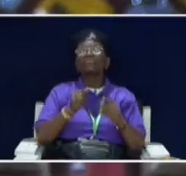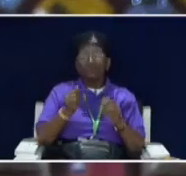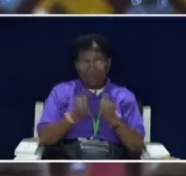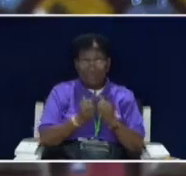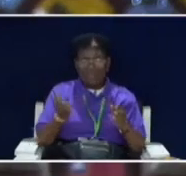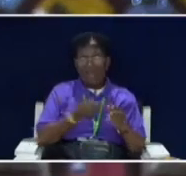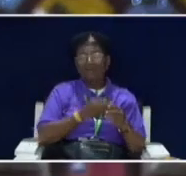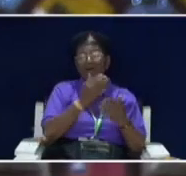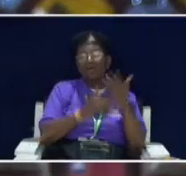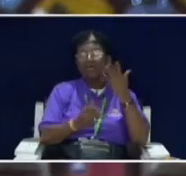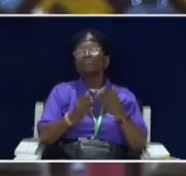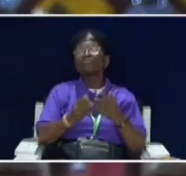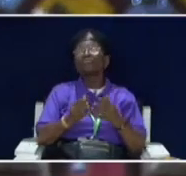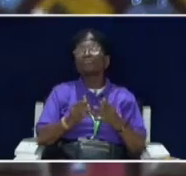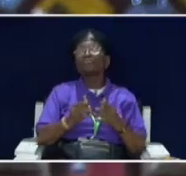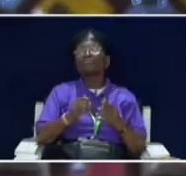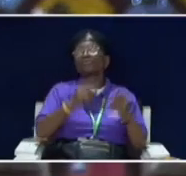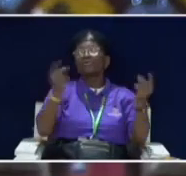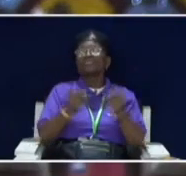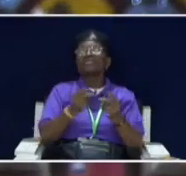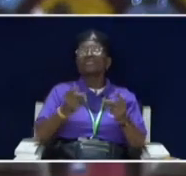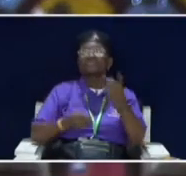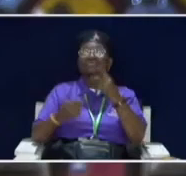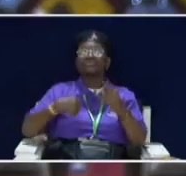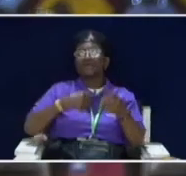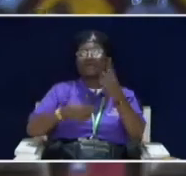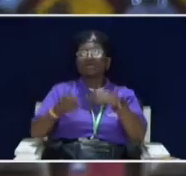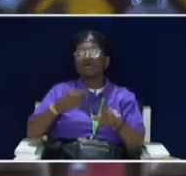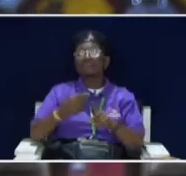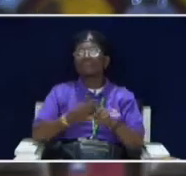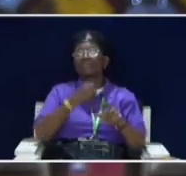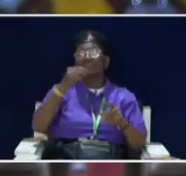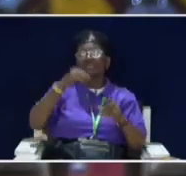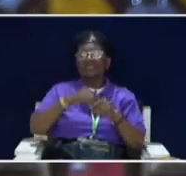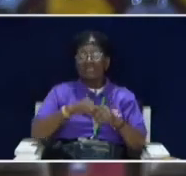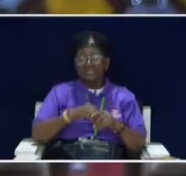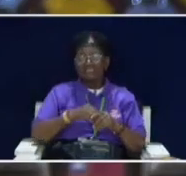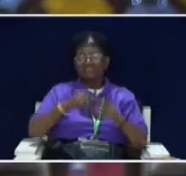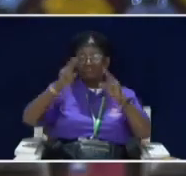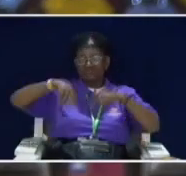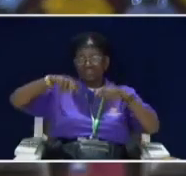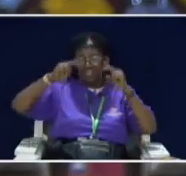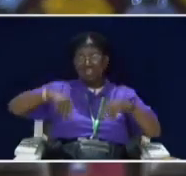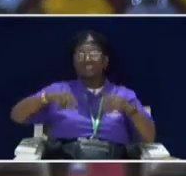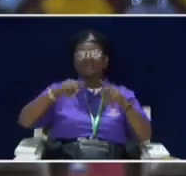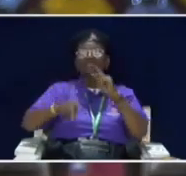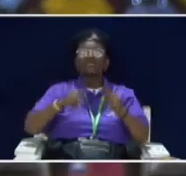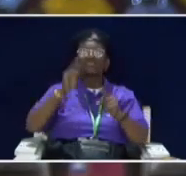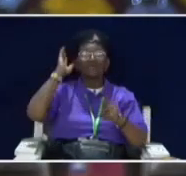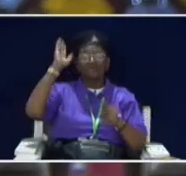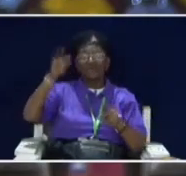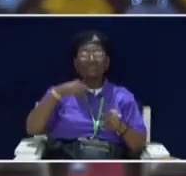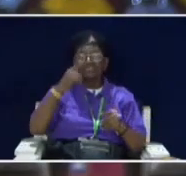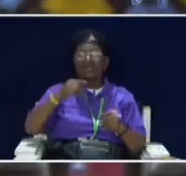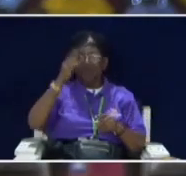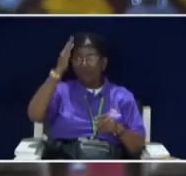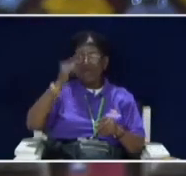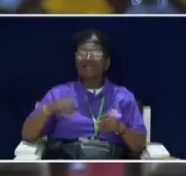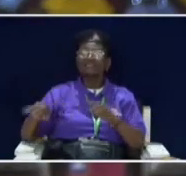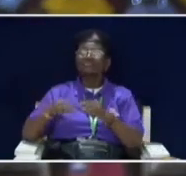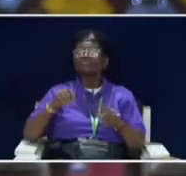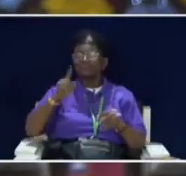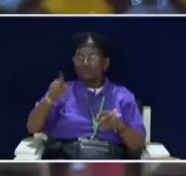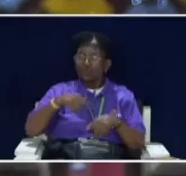great village now turned into town, Ifewara. People would say, why are you always going back to Daddy Joe's